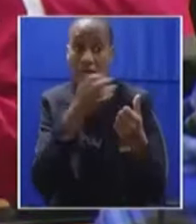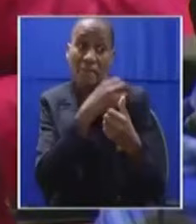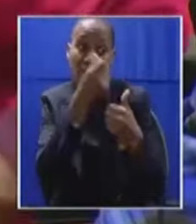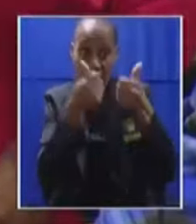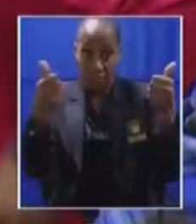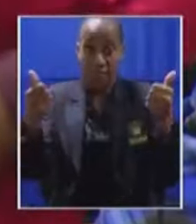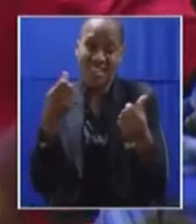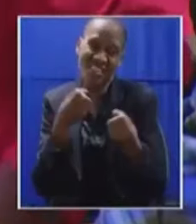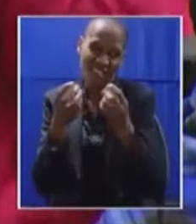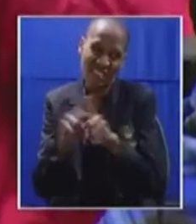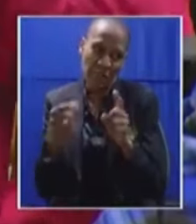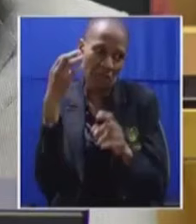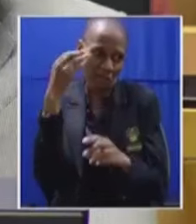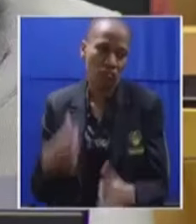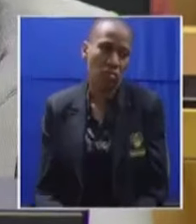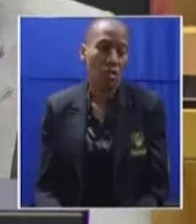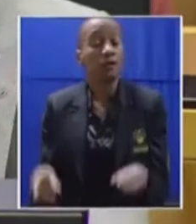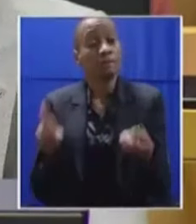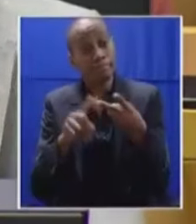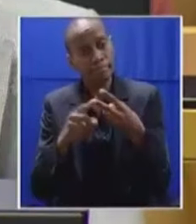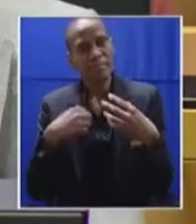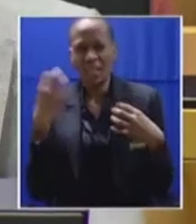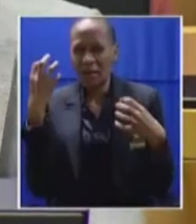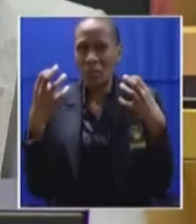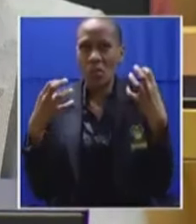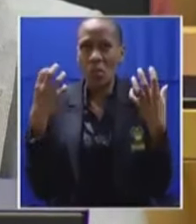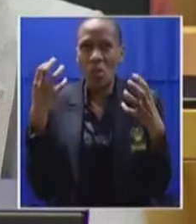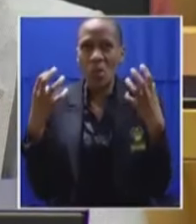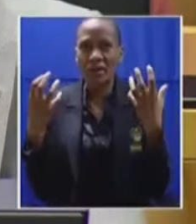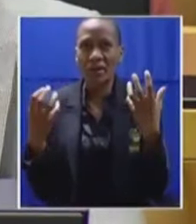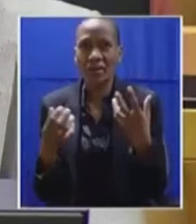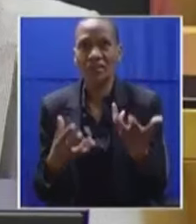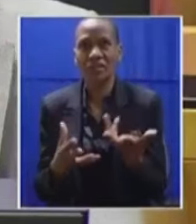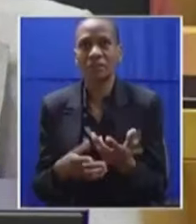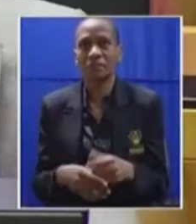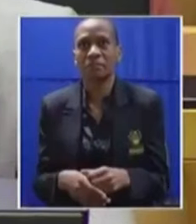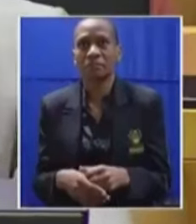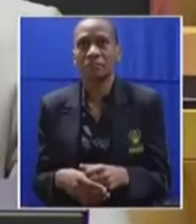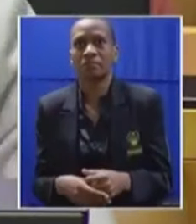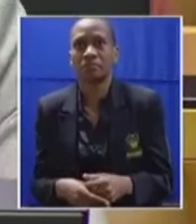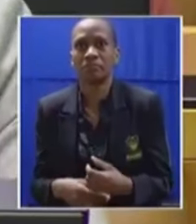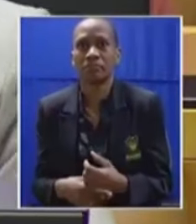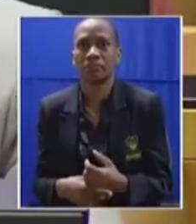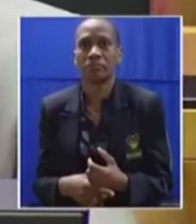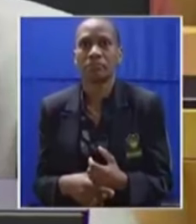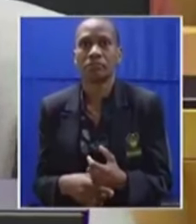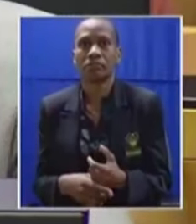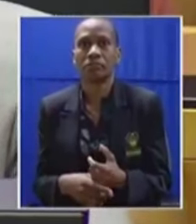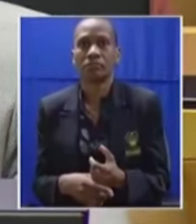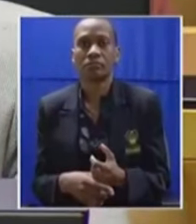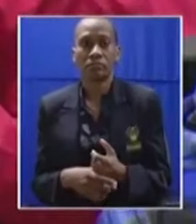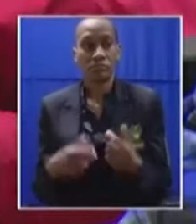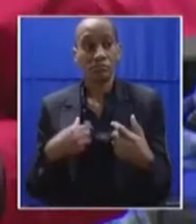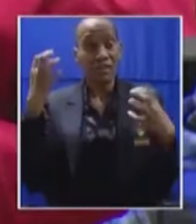anyway, I'm very worried about the criminalization of I'm very